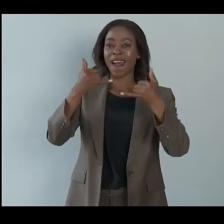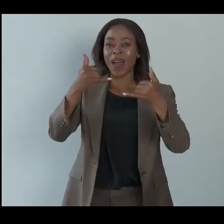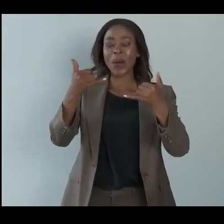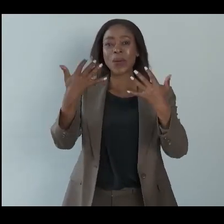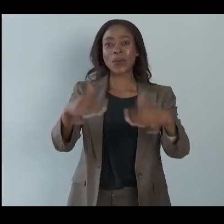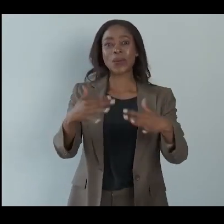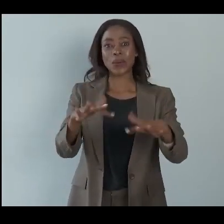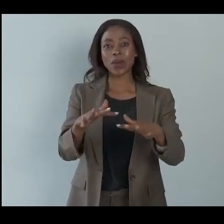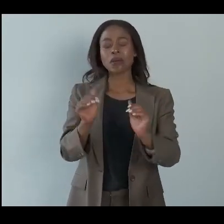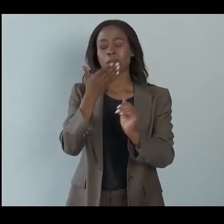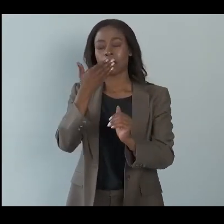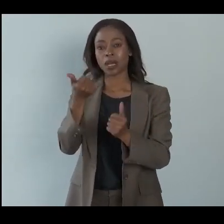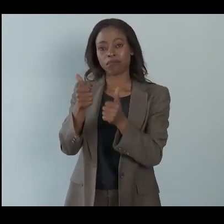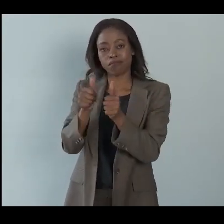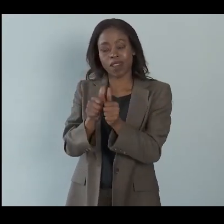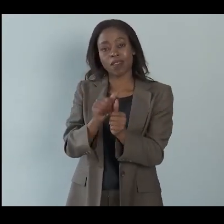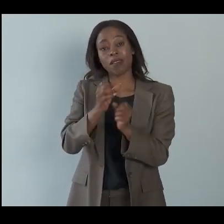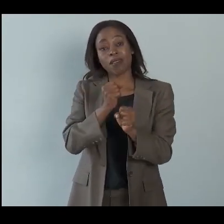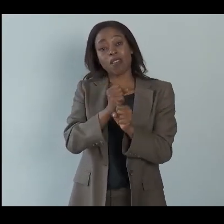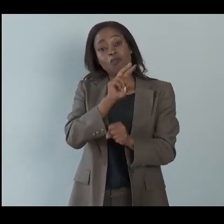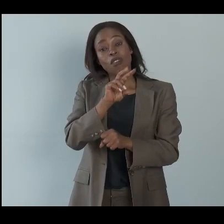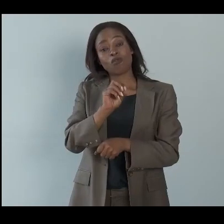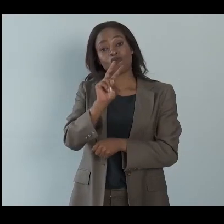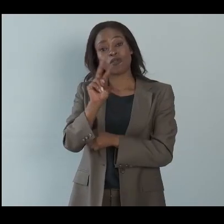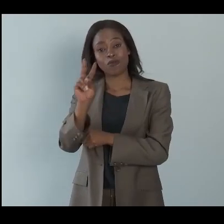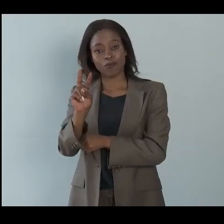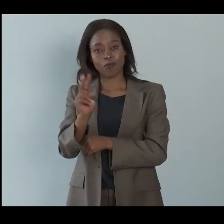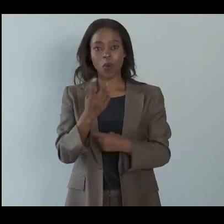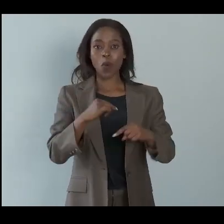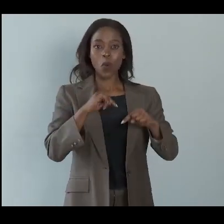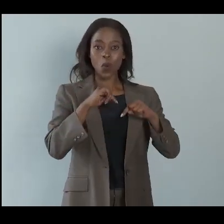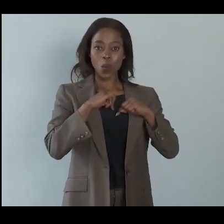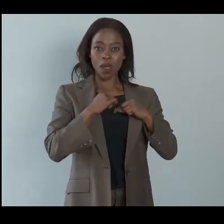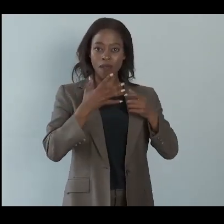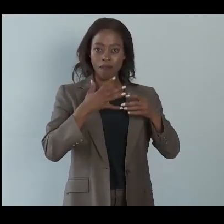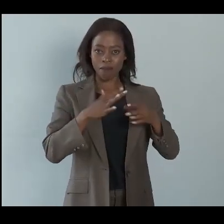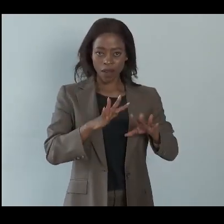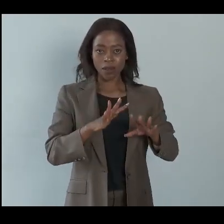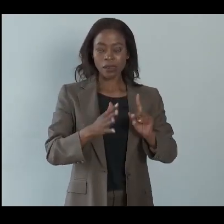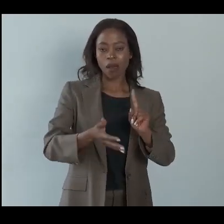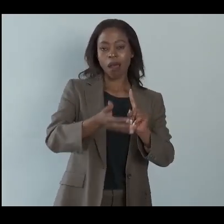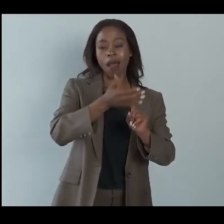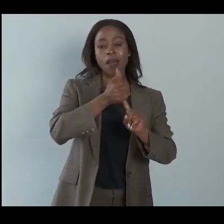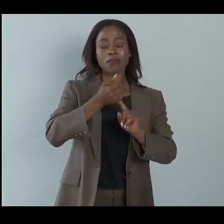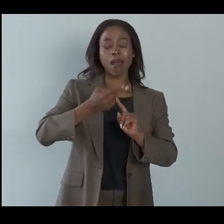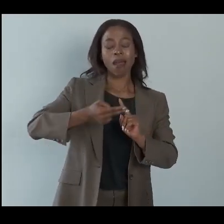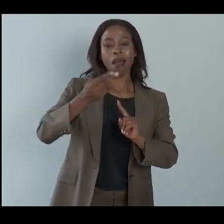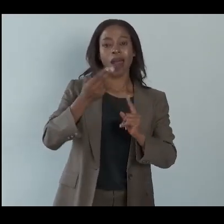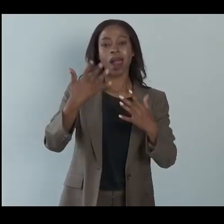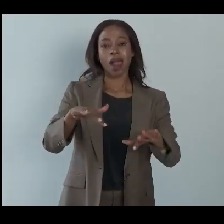Year 2022. Overall, Altron FinTech delivered a solid performance off a high comparative